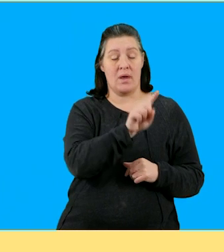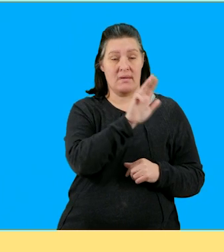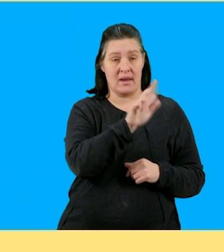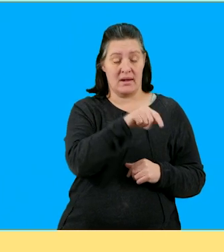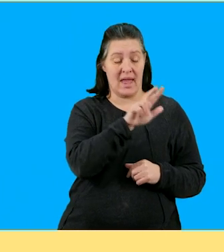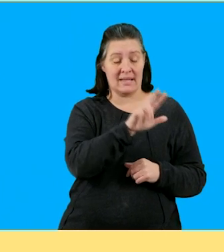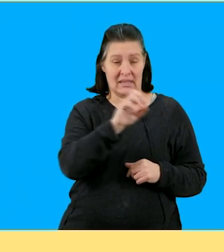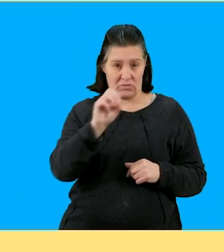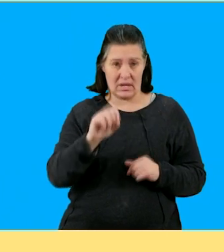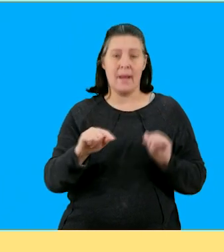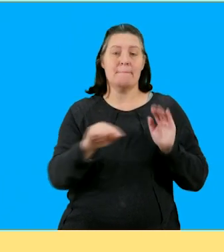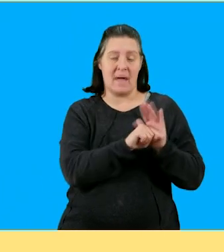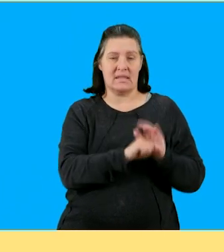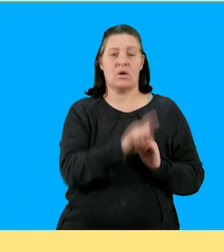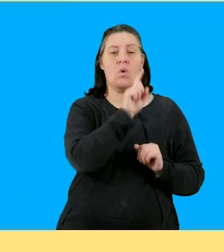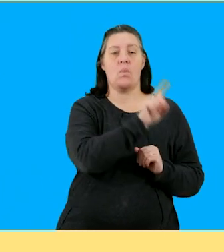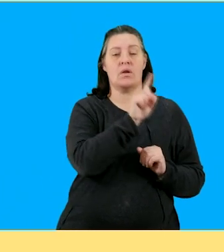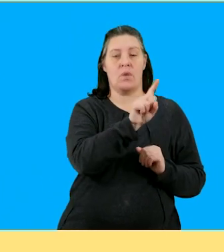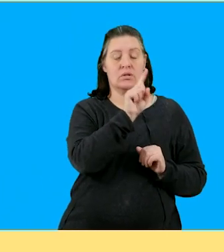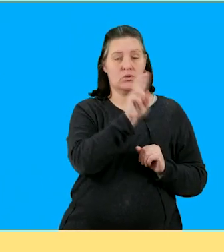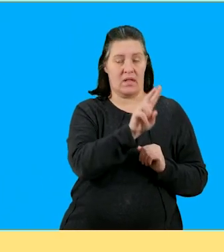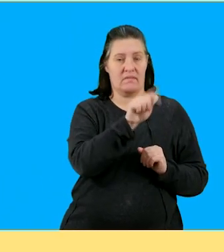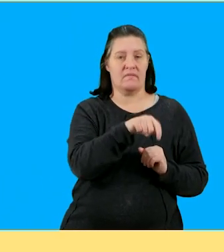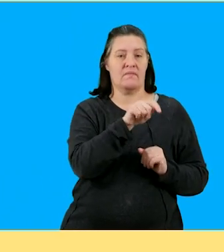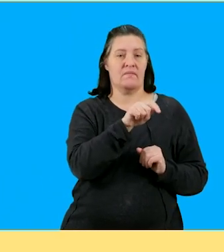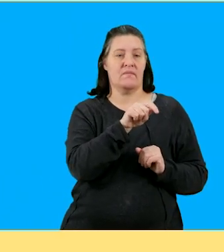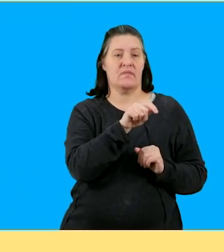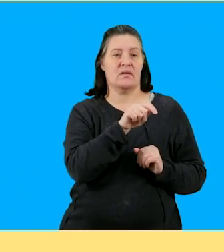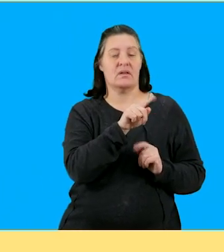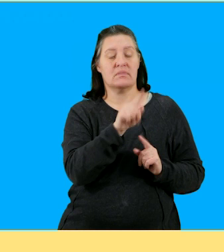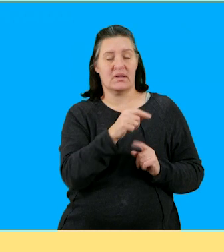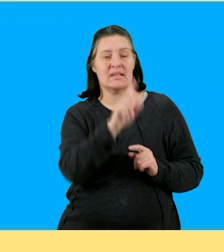119,800 minus 112,500. That gives me the